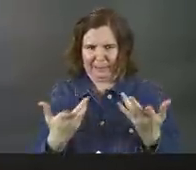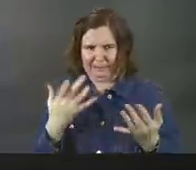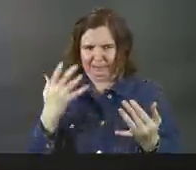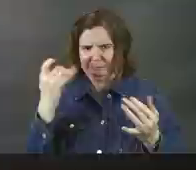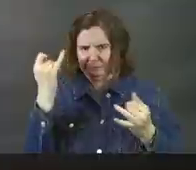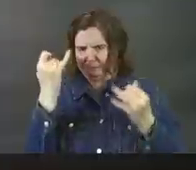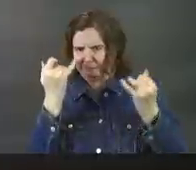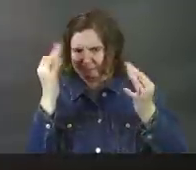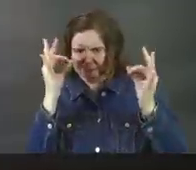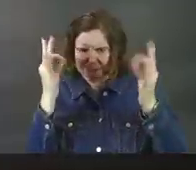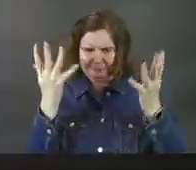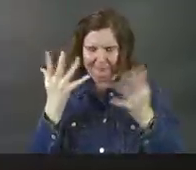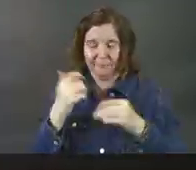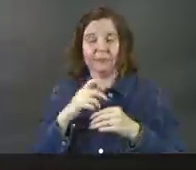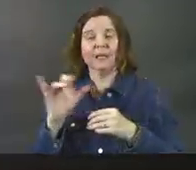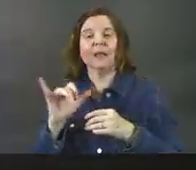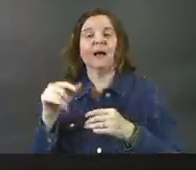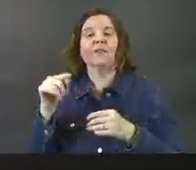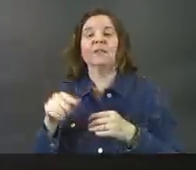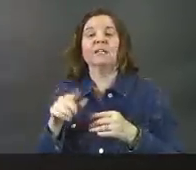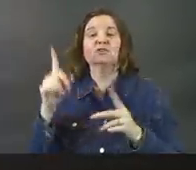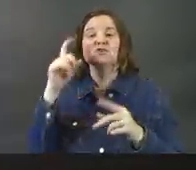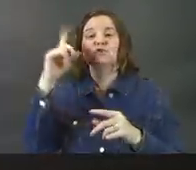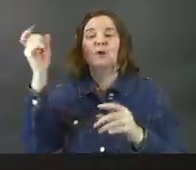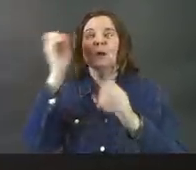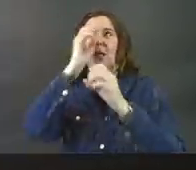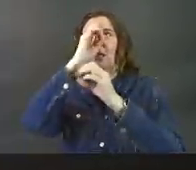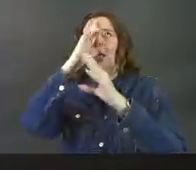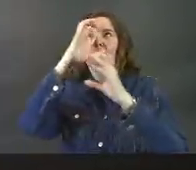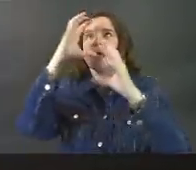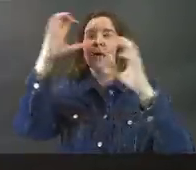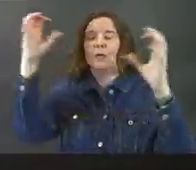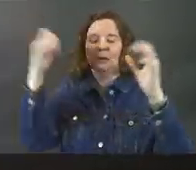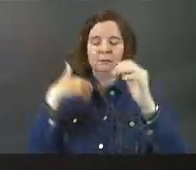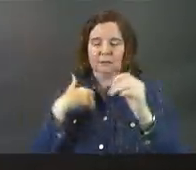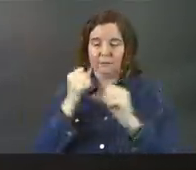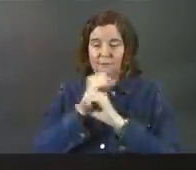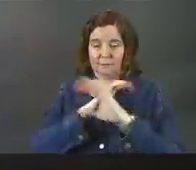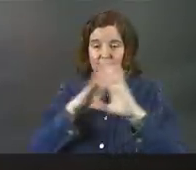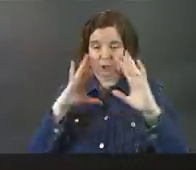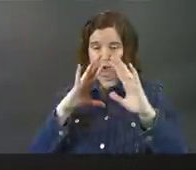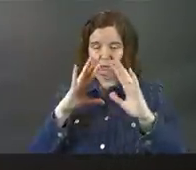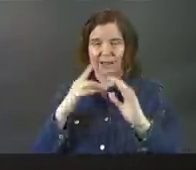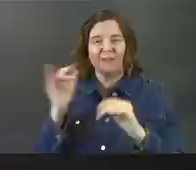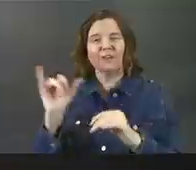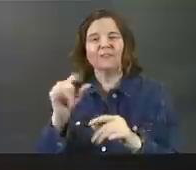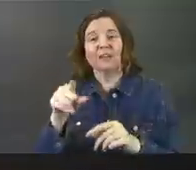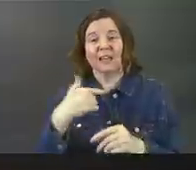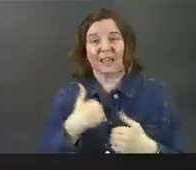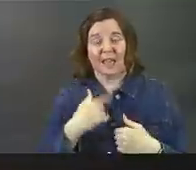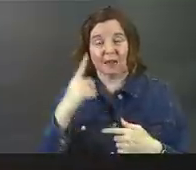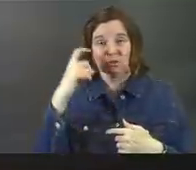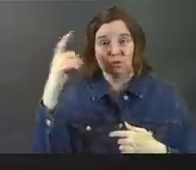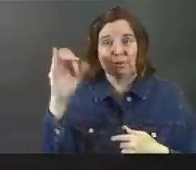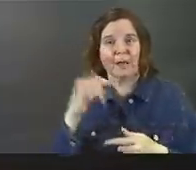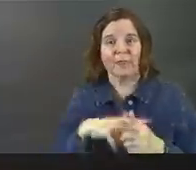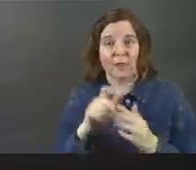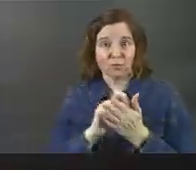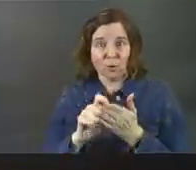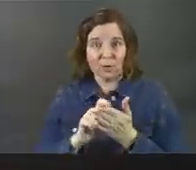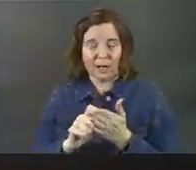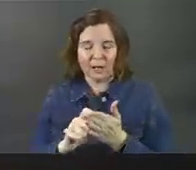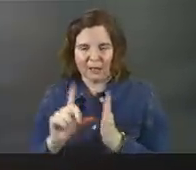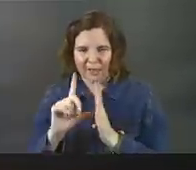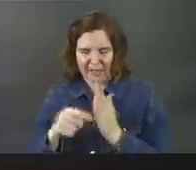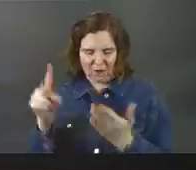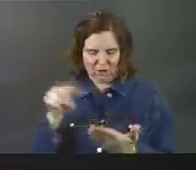right now. Like, it's like this dream sort of state, this vision that John gets. Have you ever, like, had a dream and then wrote it down